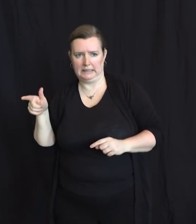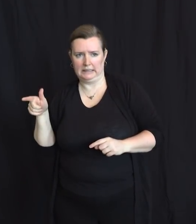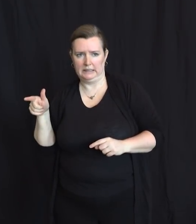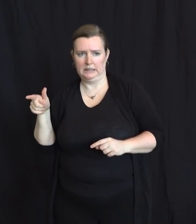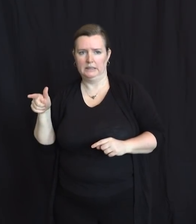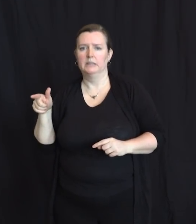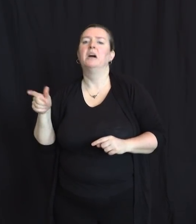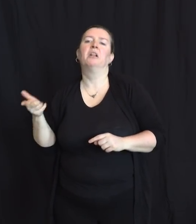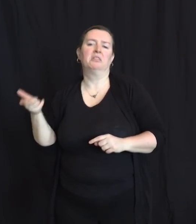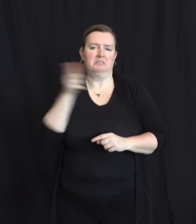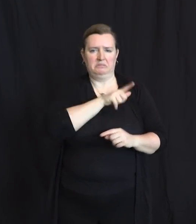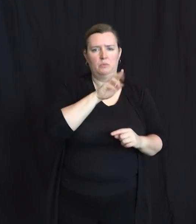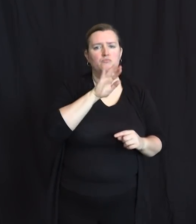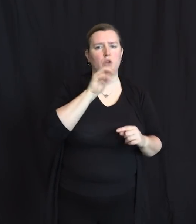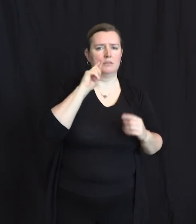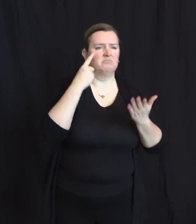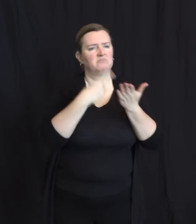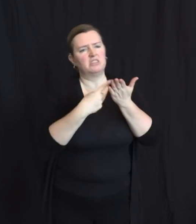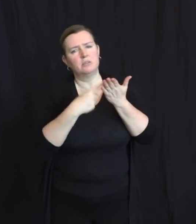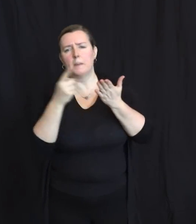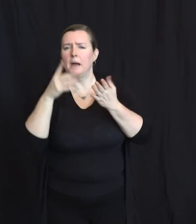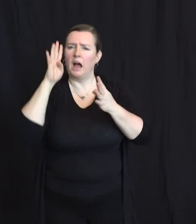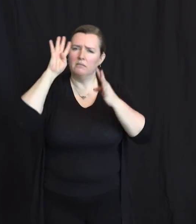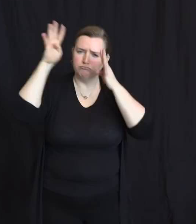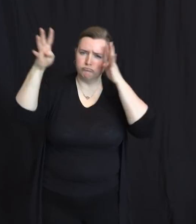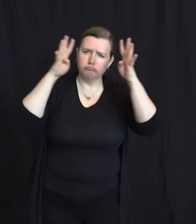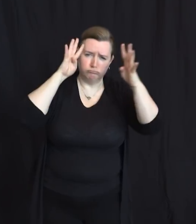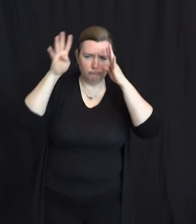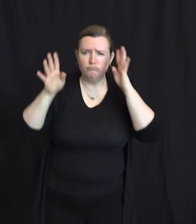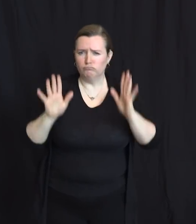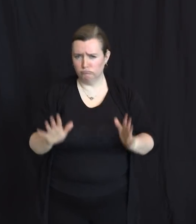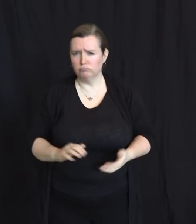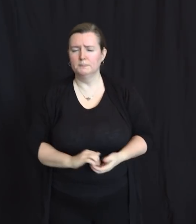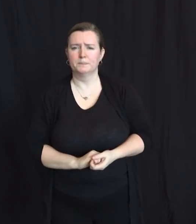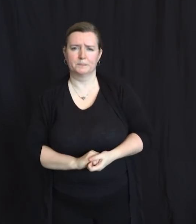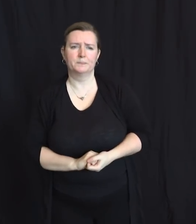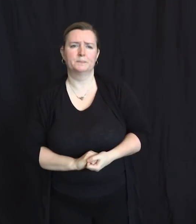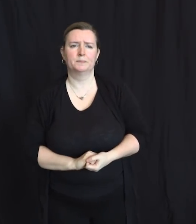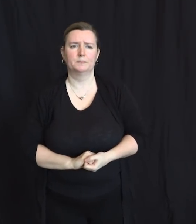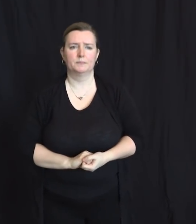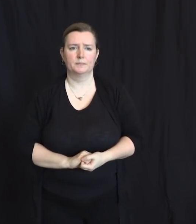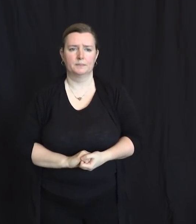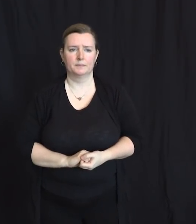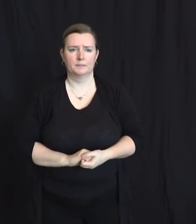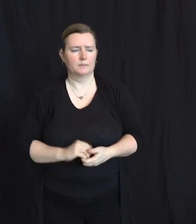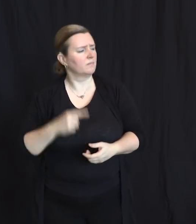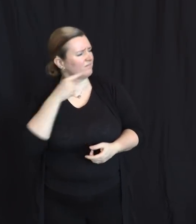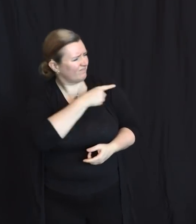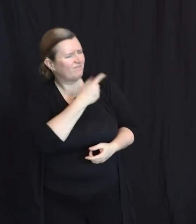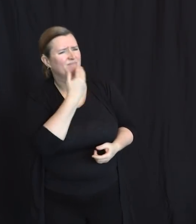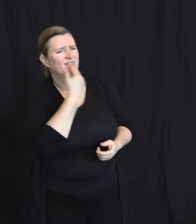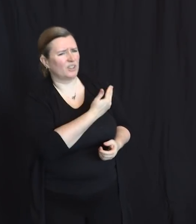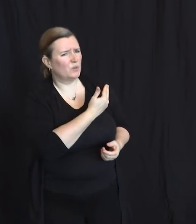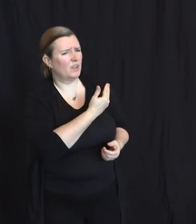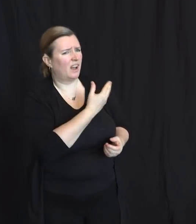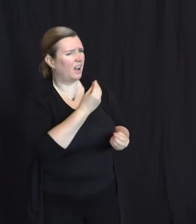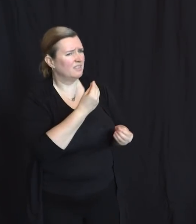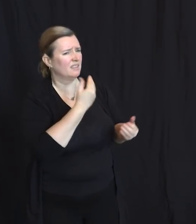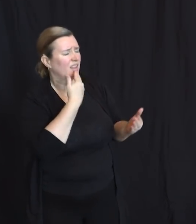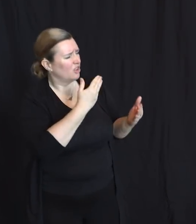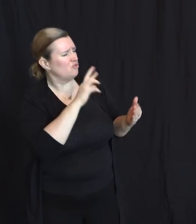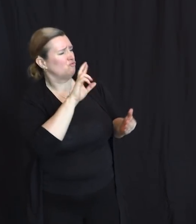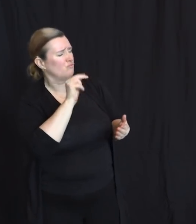banks of the old Raritan. But right now, to you and all at Rutgers, Brian, I say both thank you, and I look forward to the